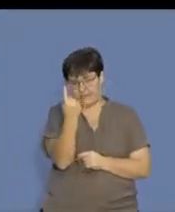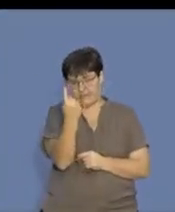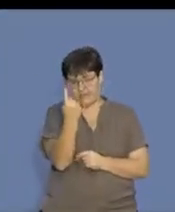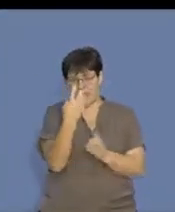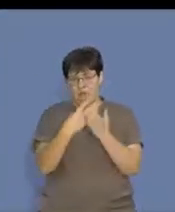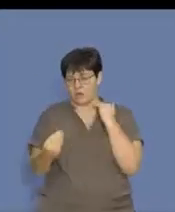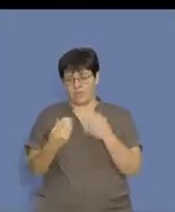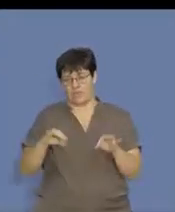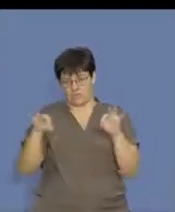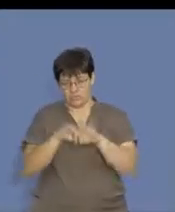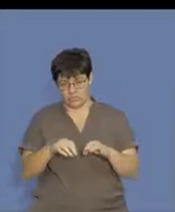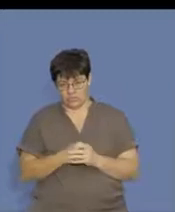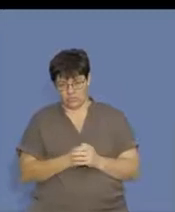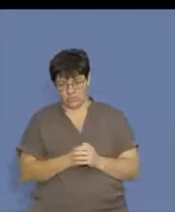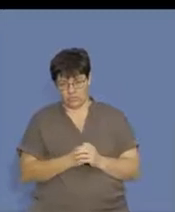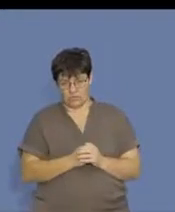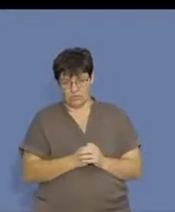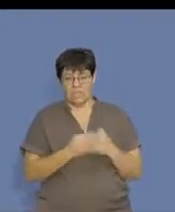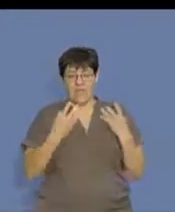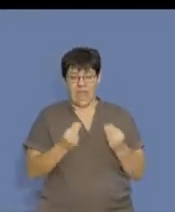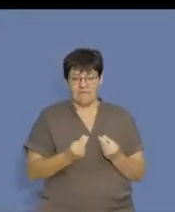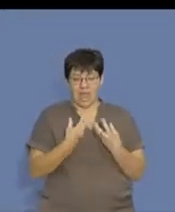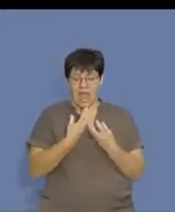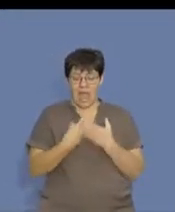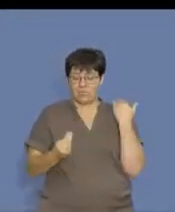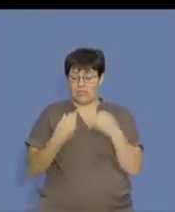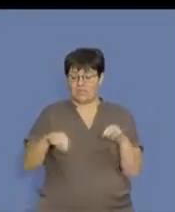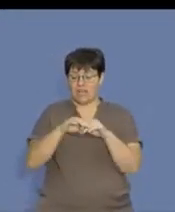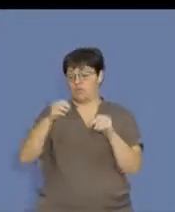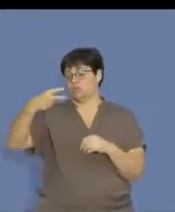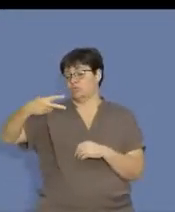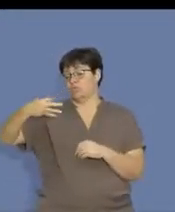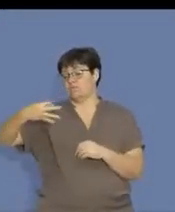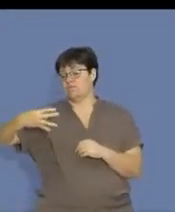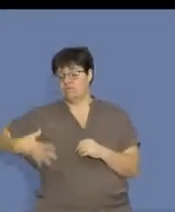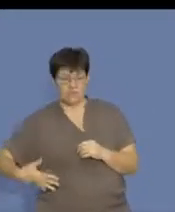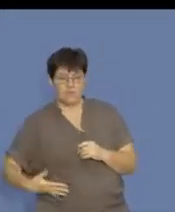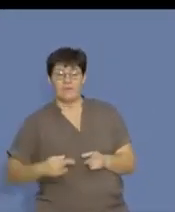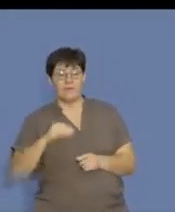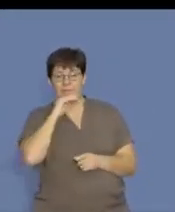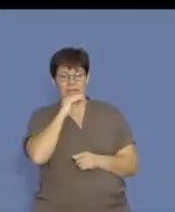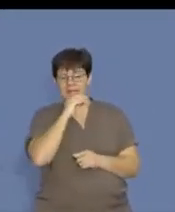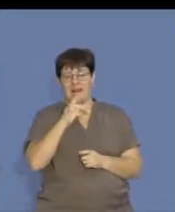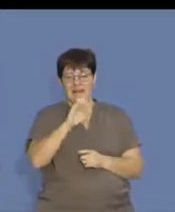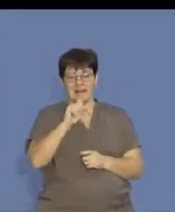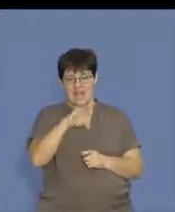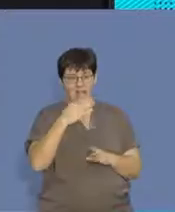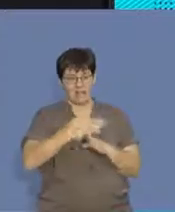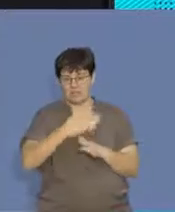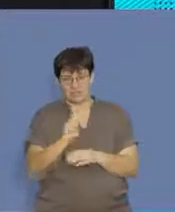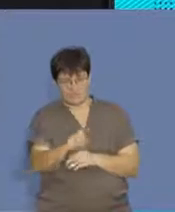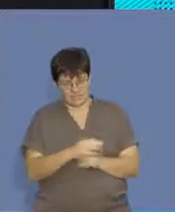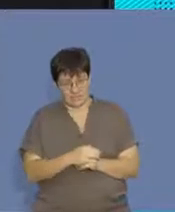only one output value. If it has more output values, then you are no longer talking about